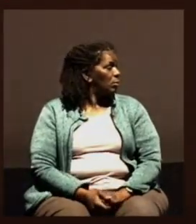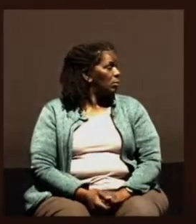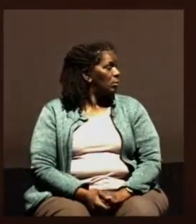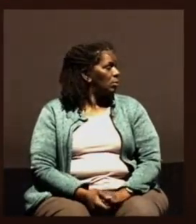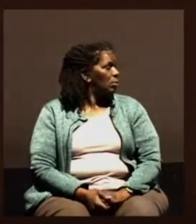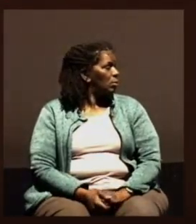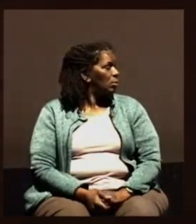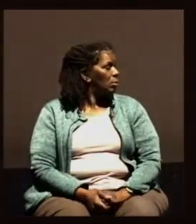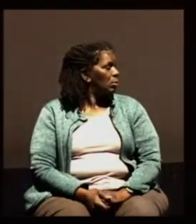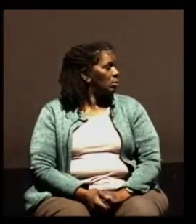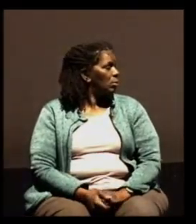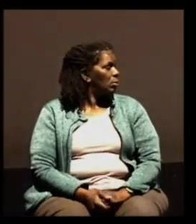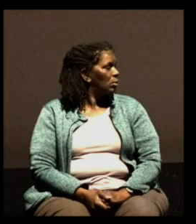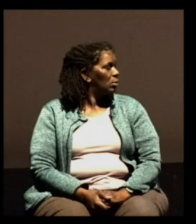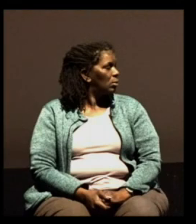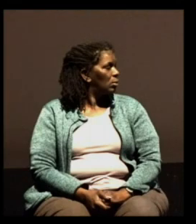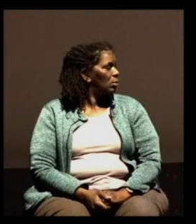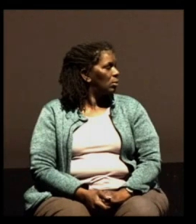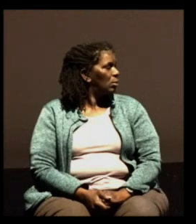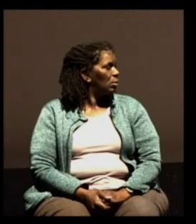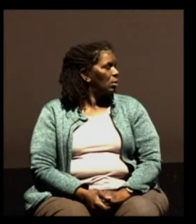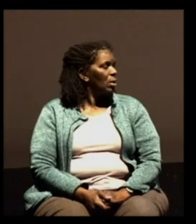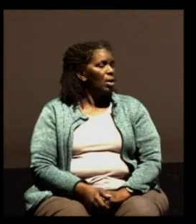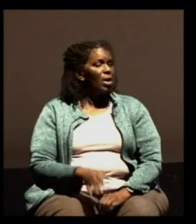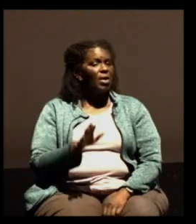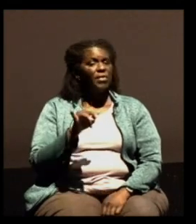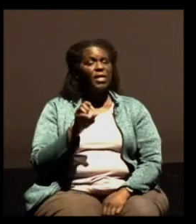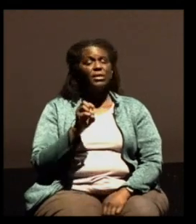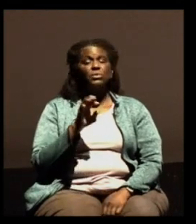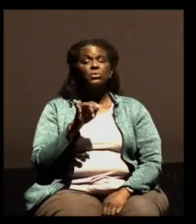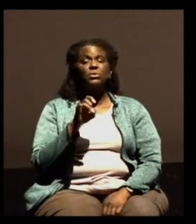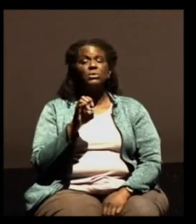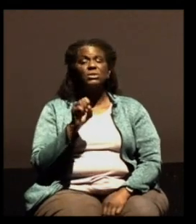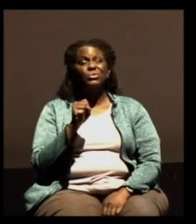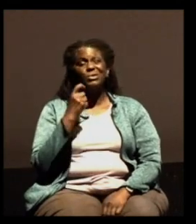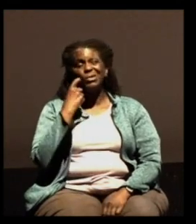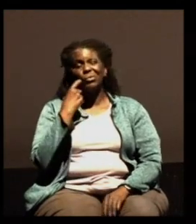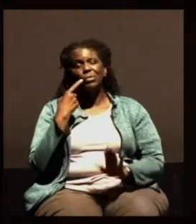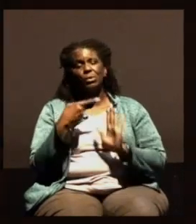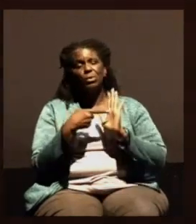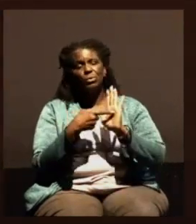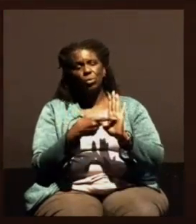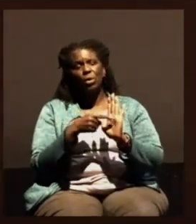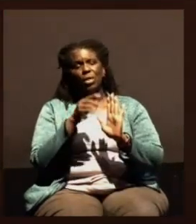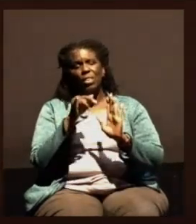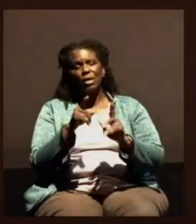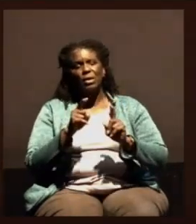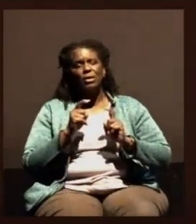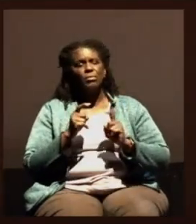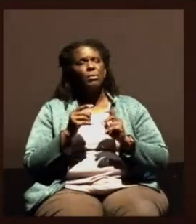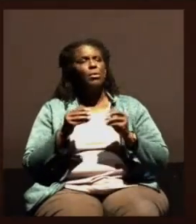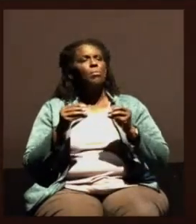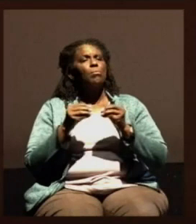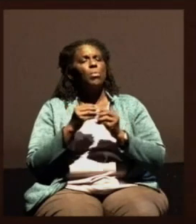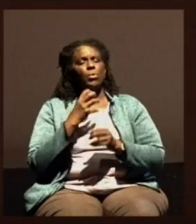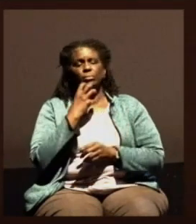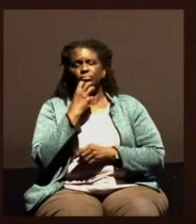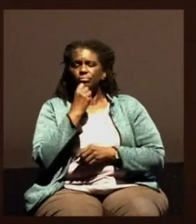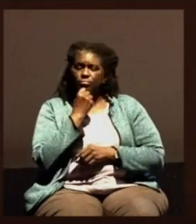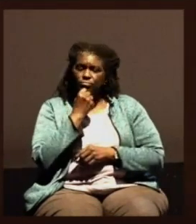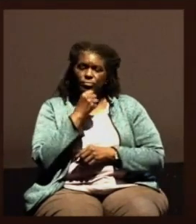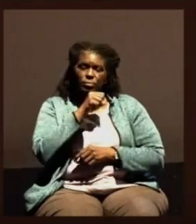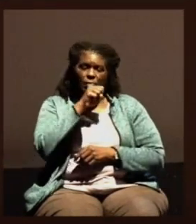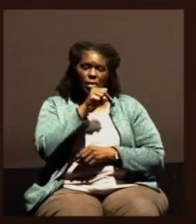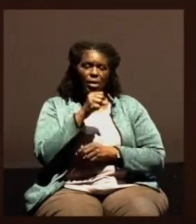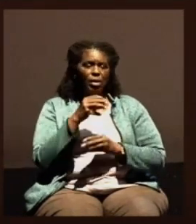Ramanujan series gave me that push to be more passionate about mathematics. Ever since that class, I've had so many instances where I've been wowed by the